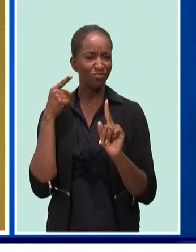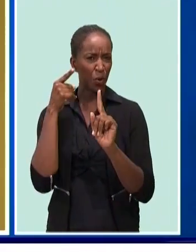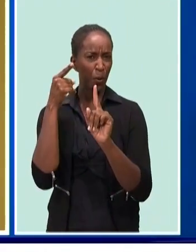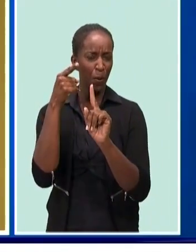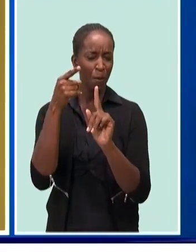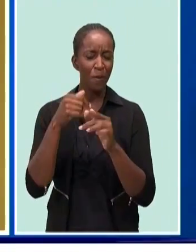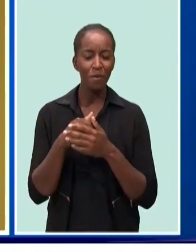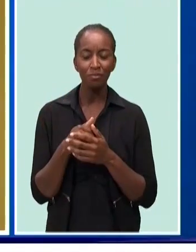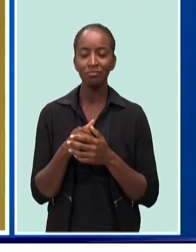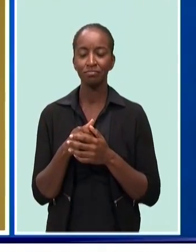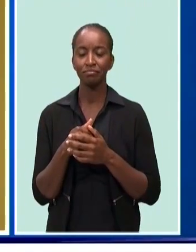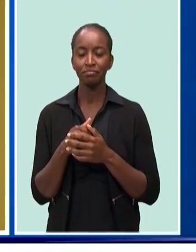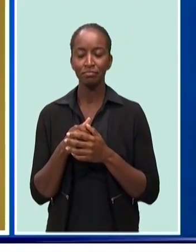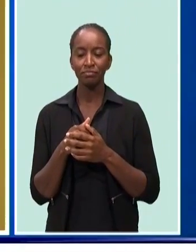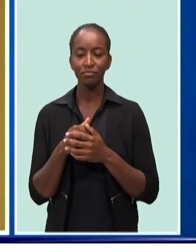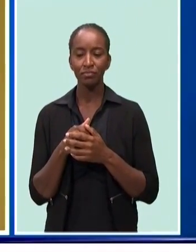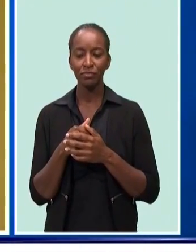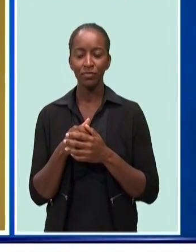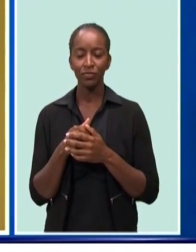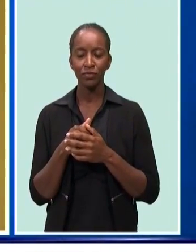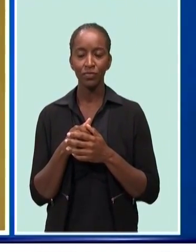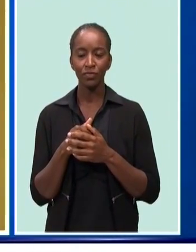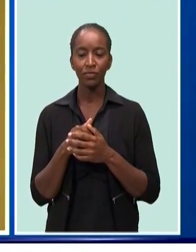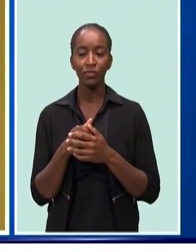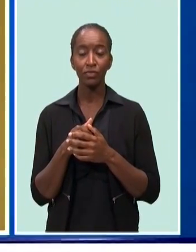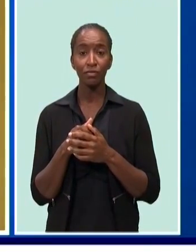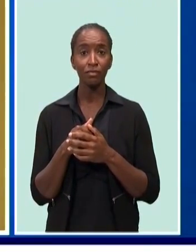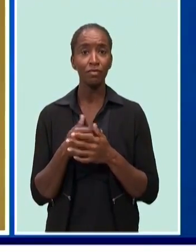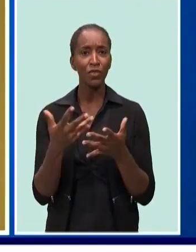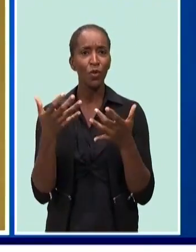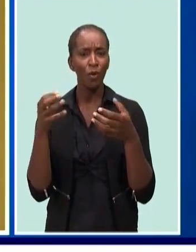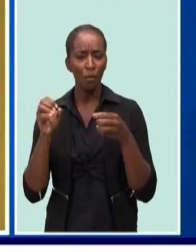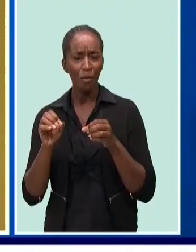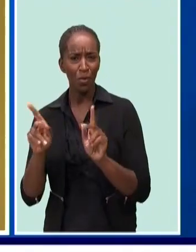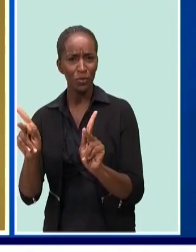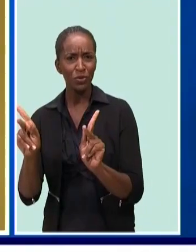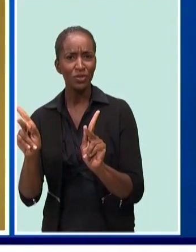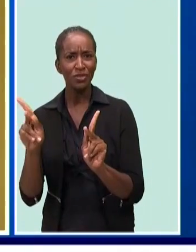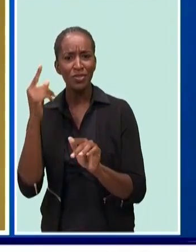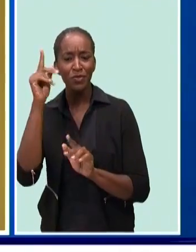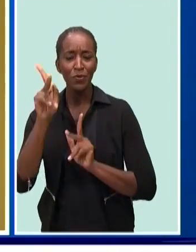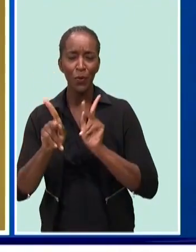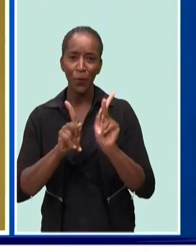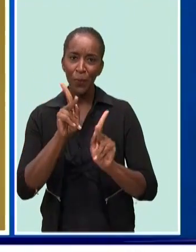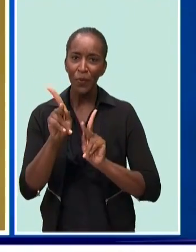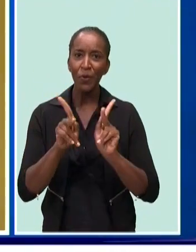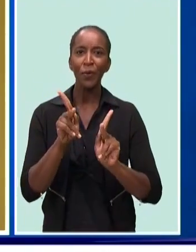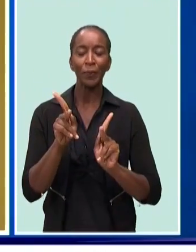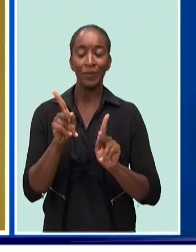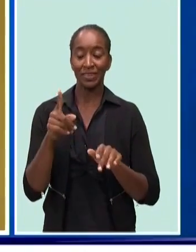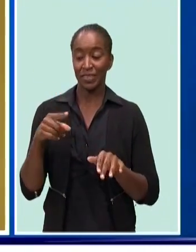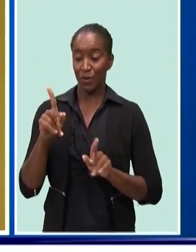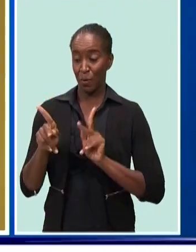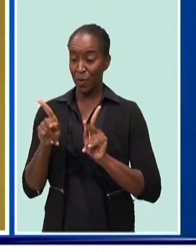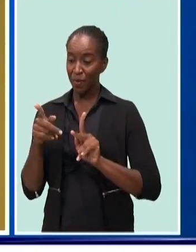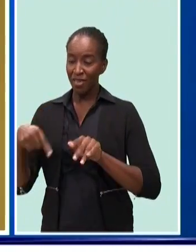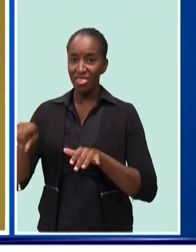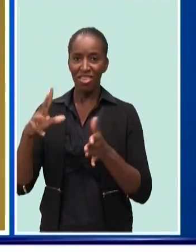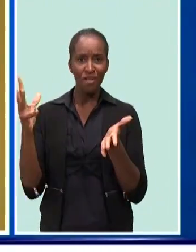Foundation. And opportunities were provided and people did not make use of the